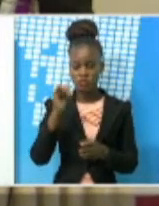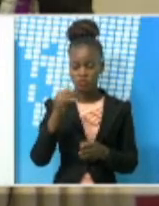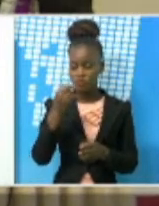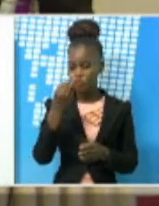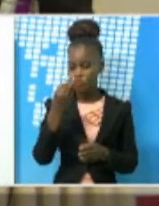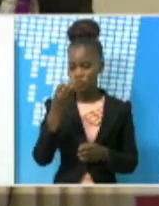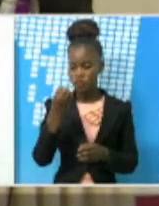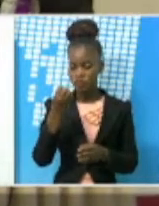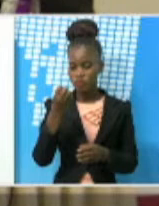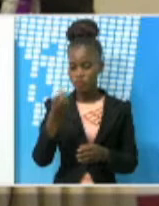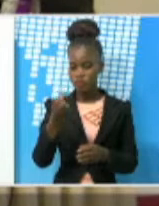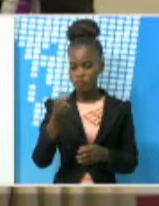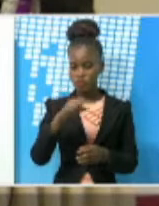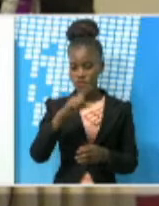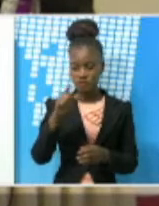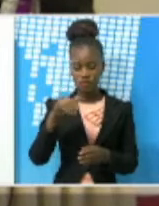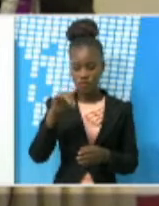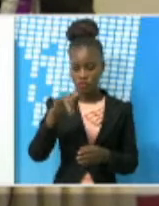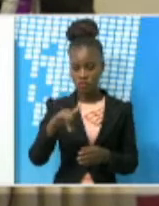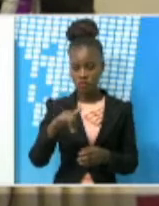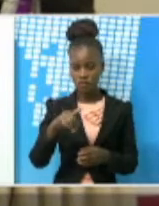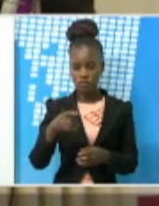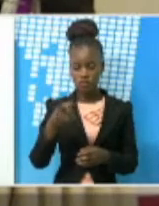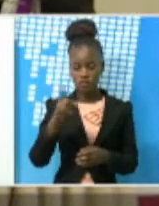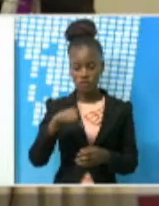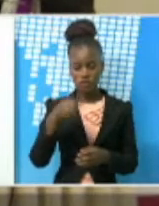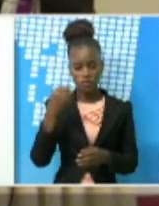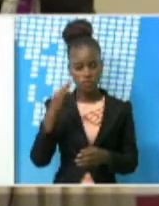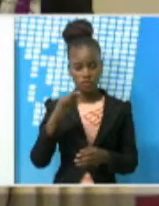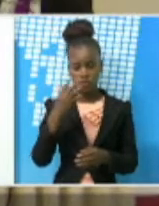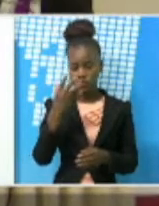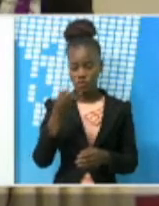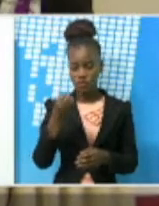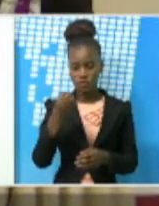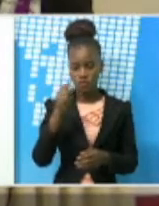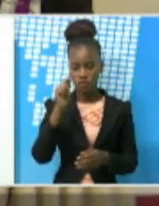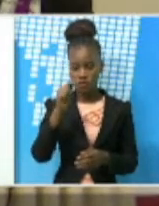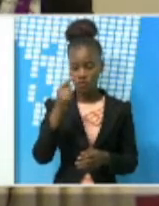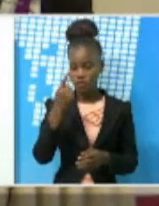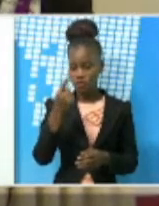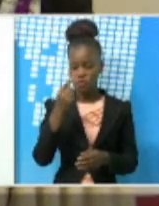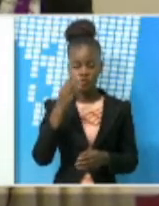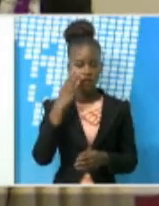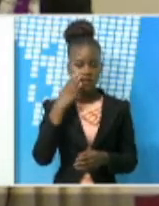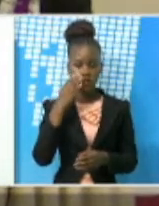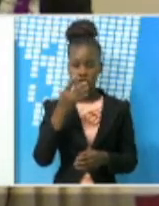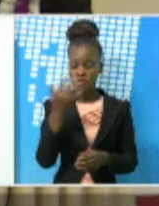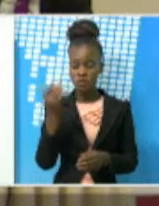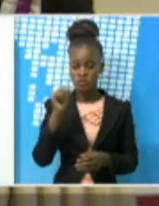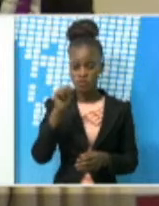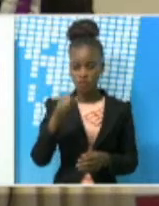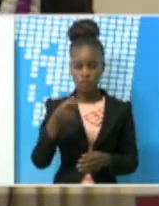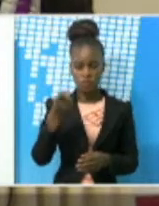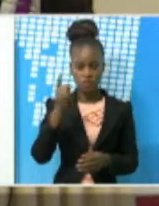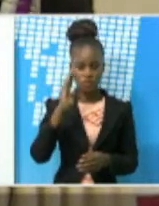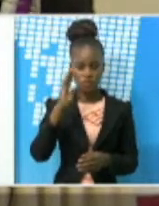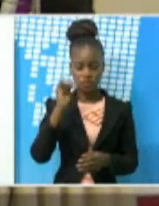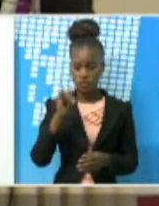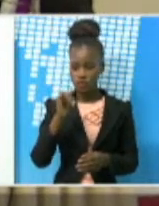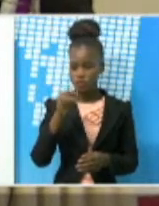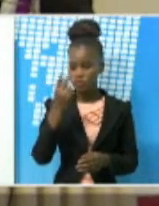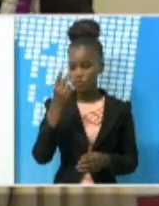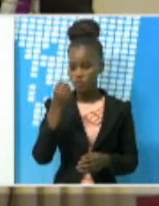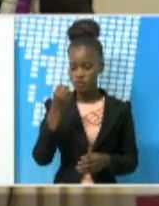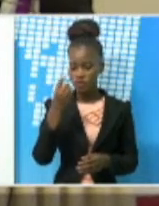36%, resulting in a net profit of 15.1 billion, while the total assets grew by